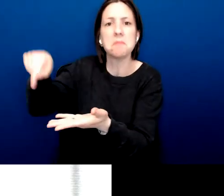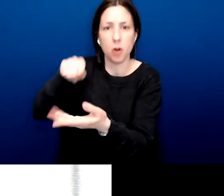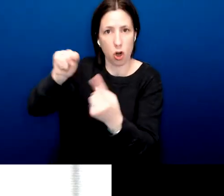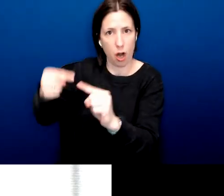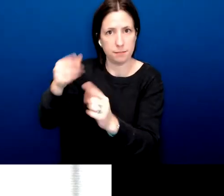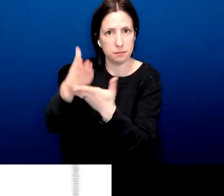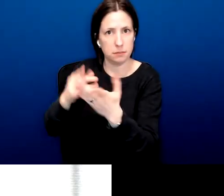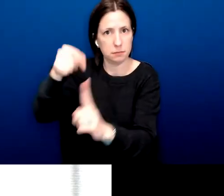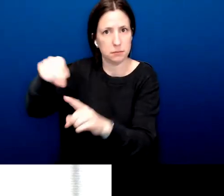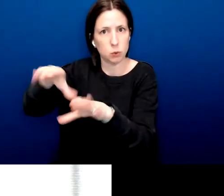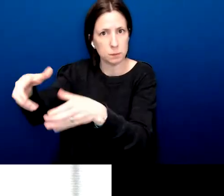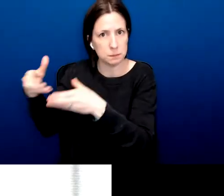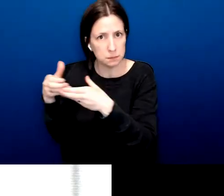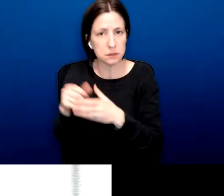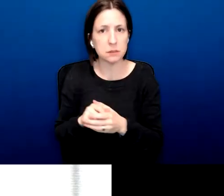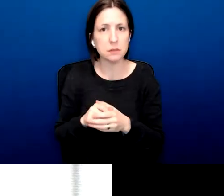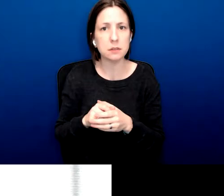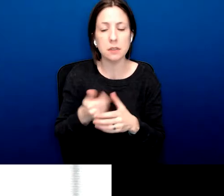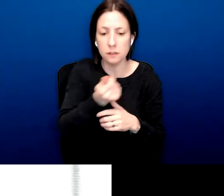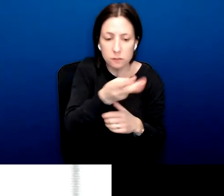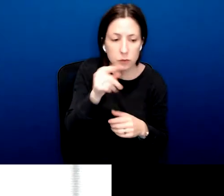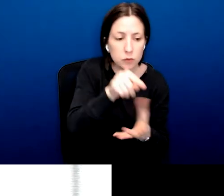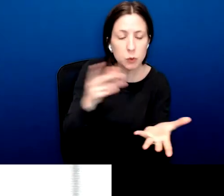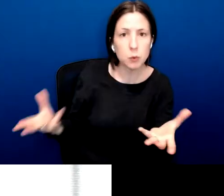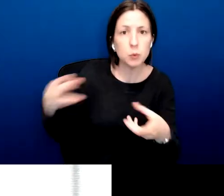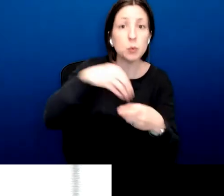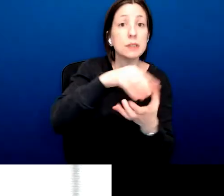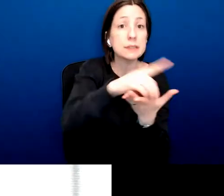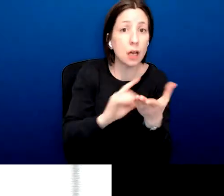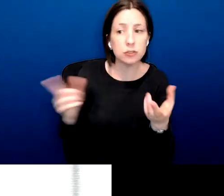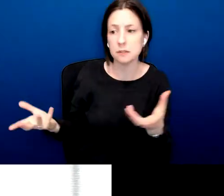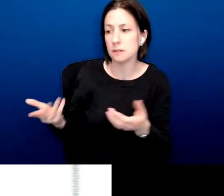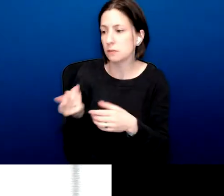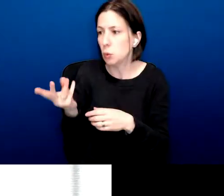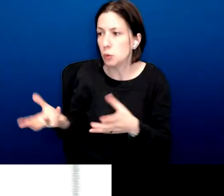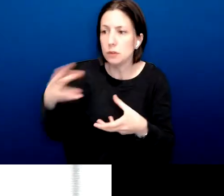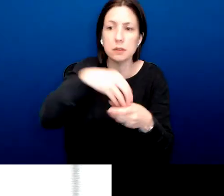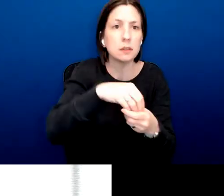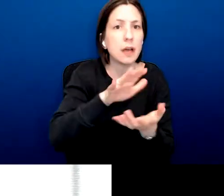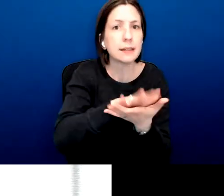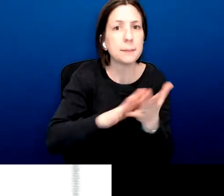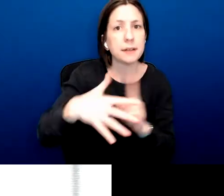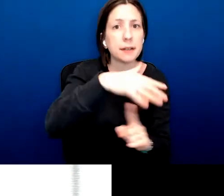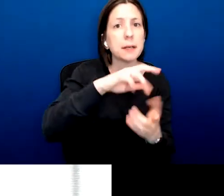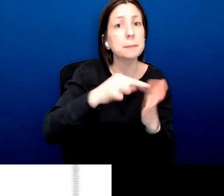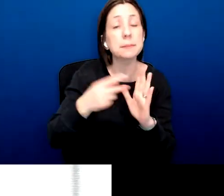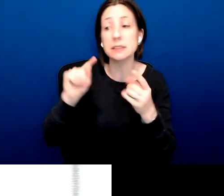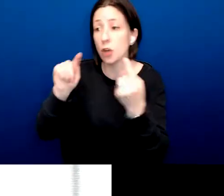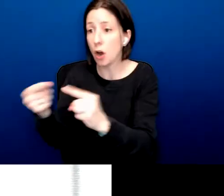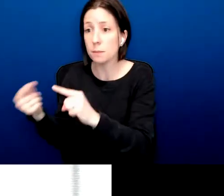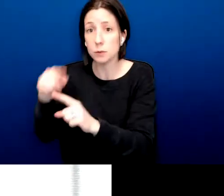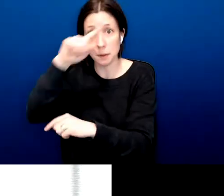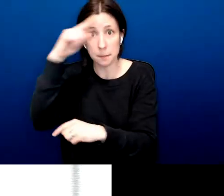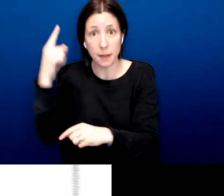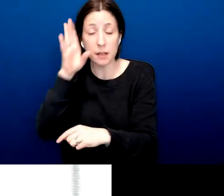of technologists and designers in the field and academic spaces means that potential harm to Black and Brown communities is typically an